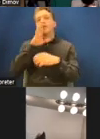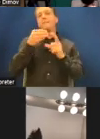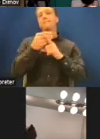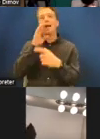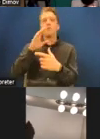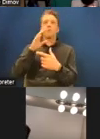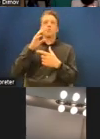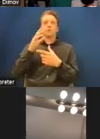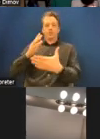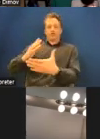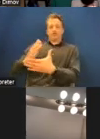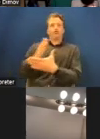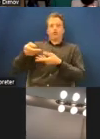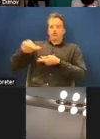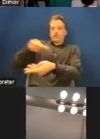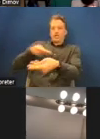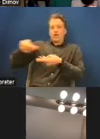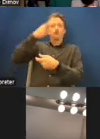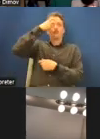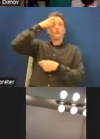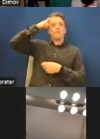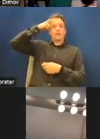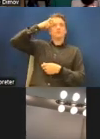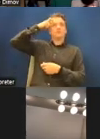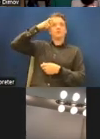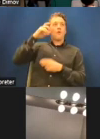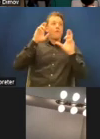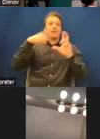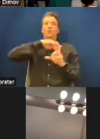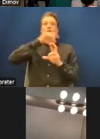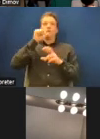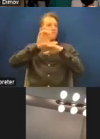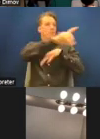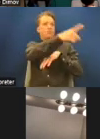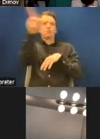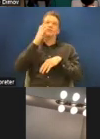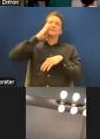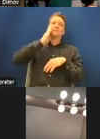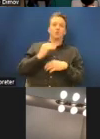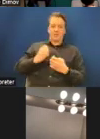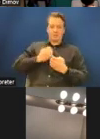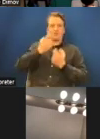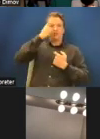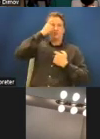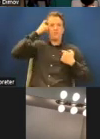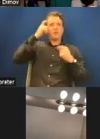bond with them. Hopefully we don't put you through emotional trauma, but we can put you through emotional